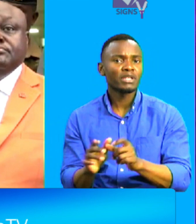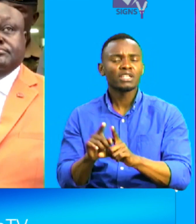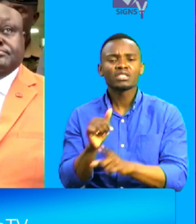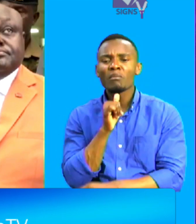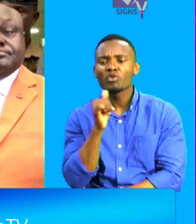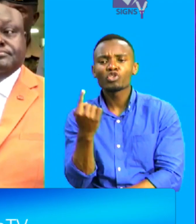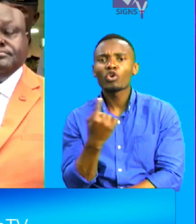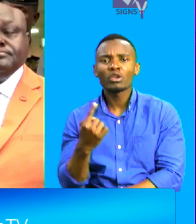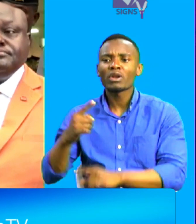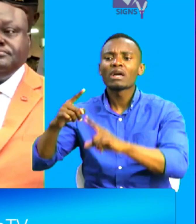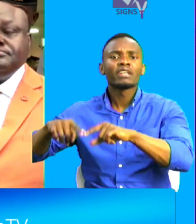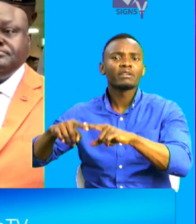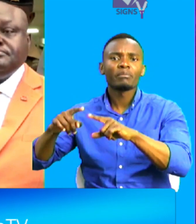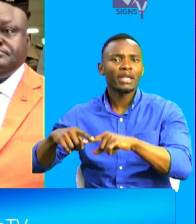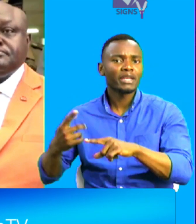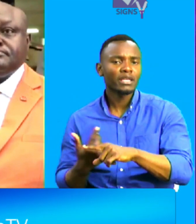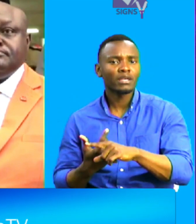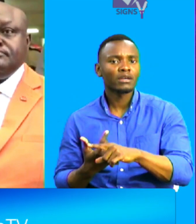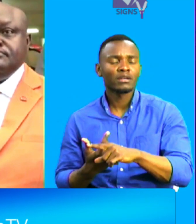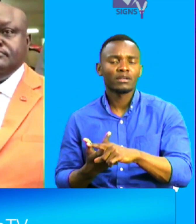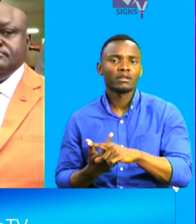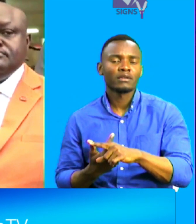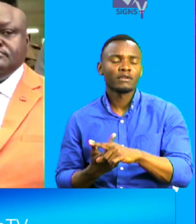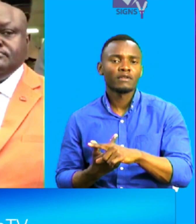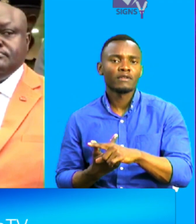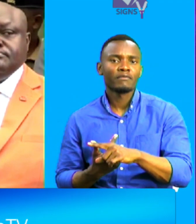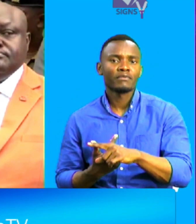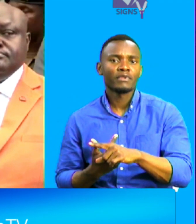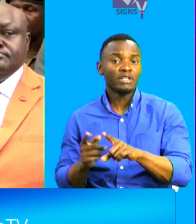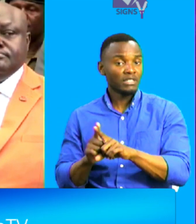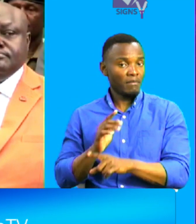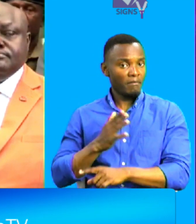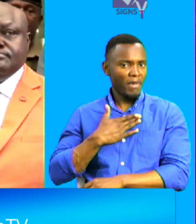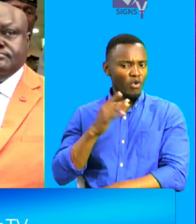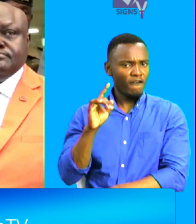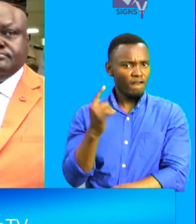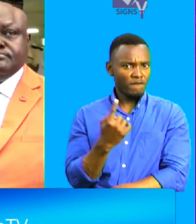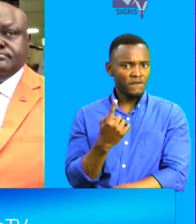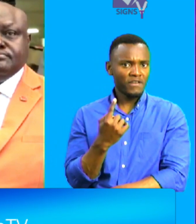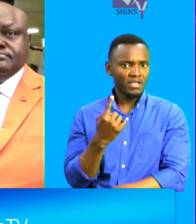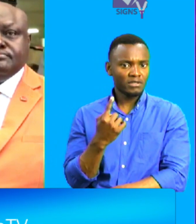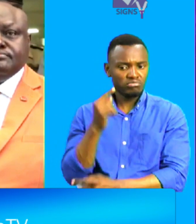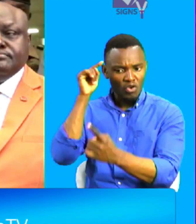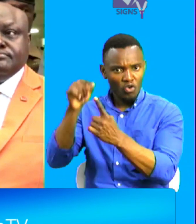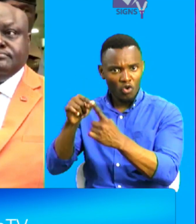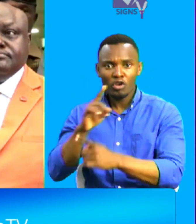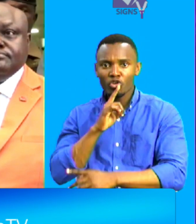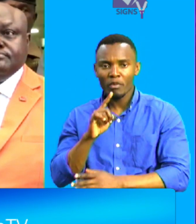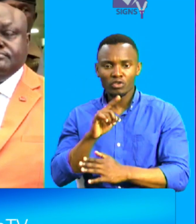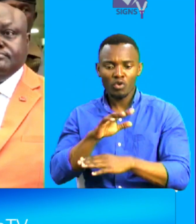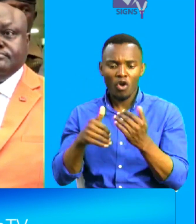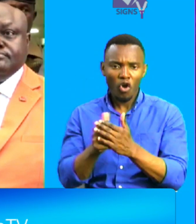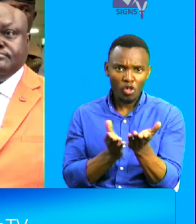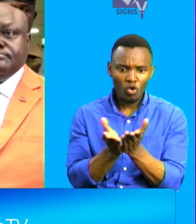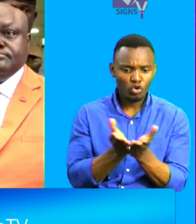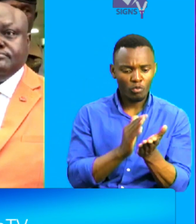just depending on exchequer, and my first area of that endeavor is to ensure that Huduma centers